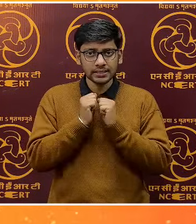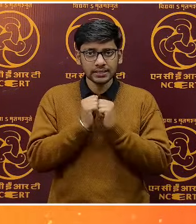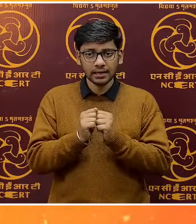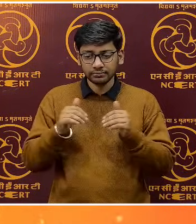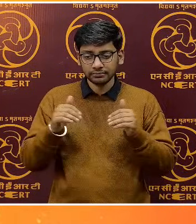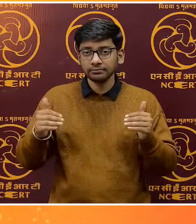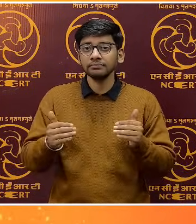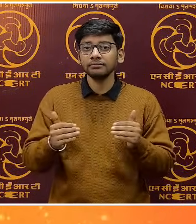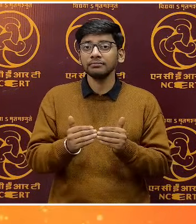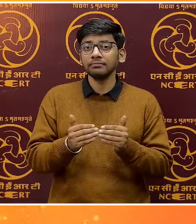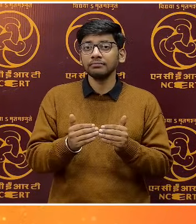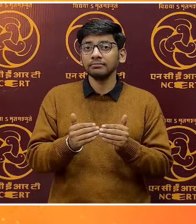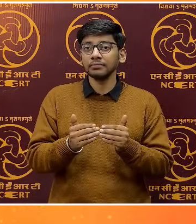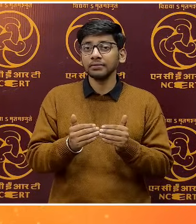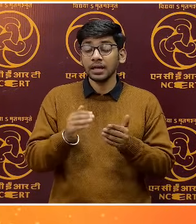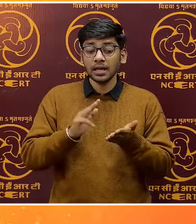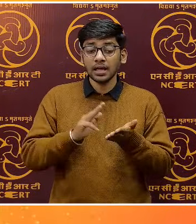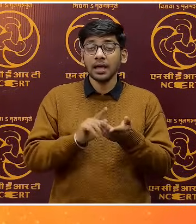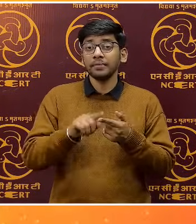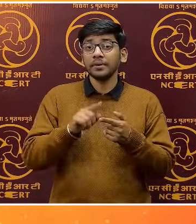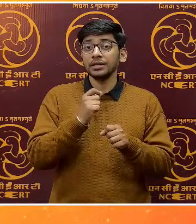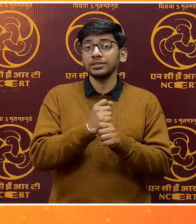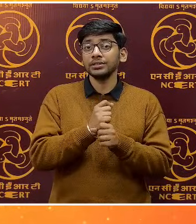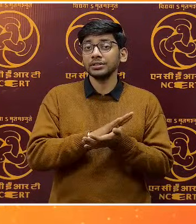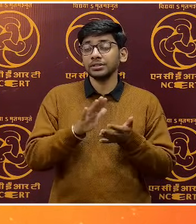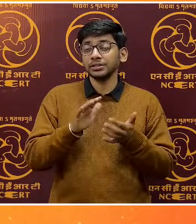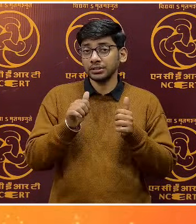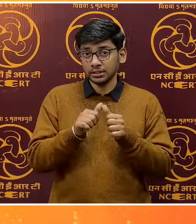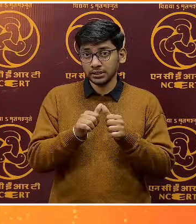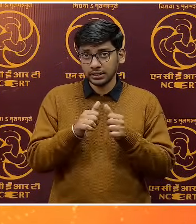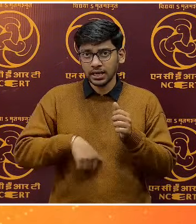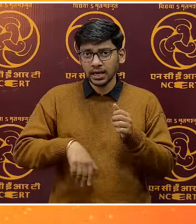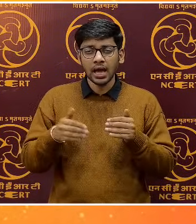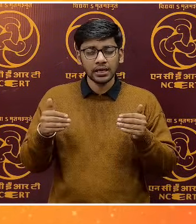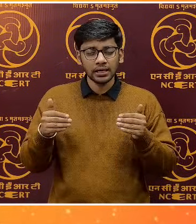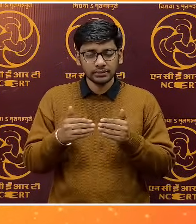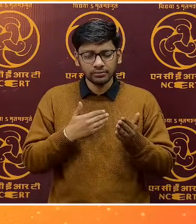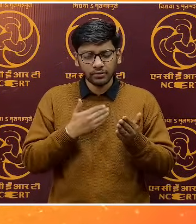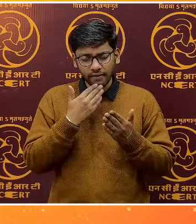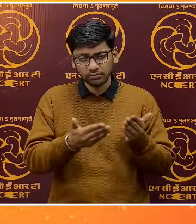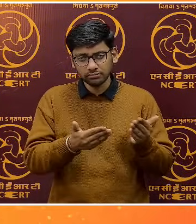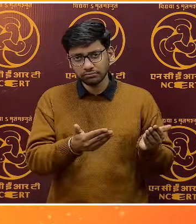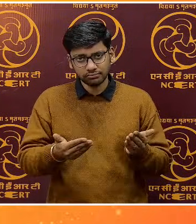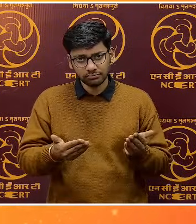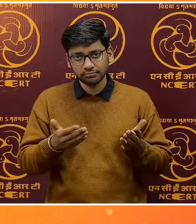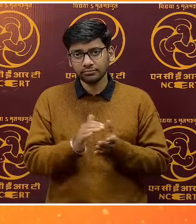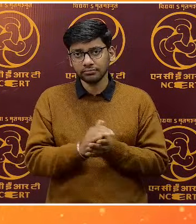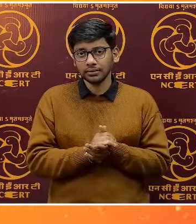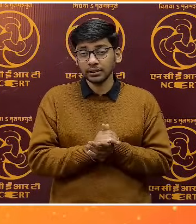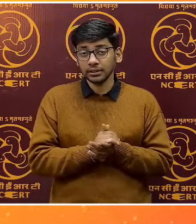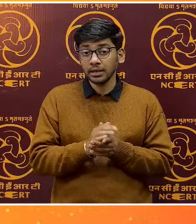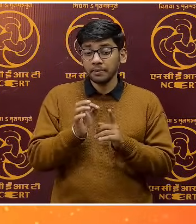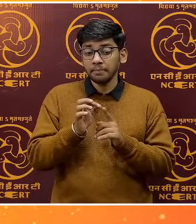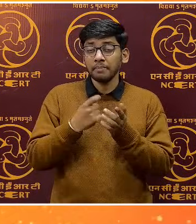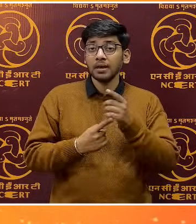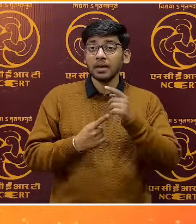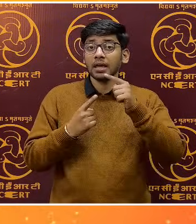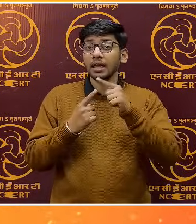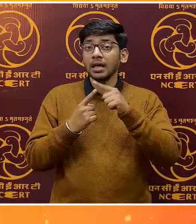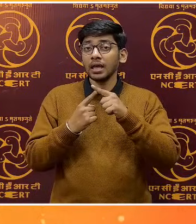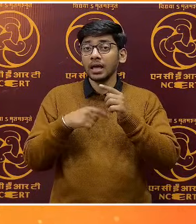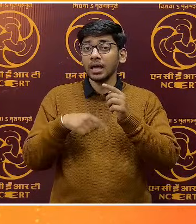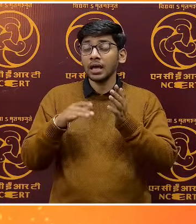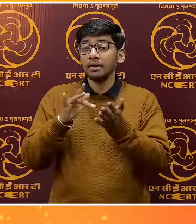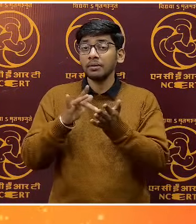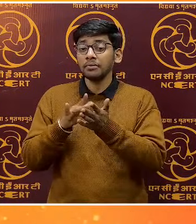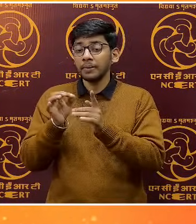introduce you Miss Megha Uniyal. Ma'am, a very warm welcome to you. Thank you so much, ma'am. Ma'am is a PRT from PM